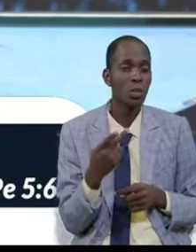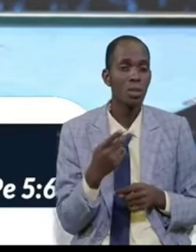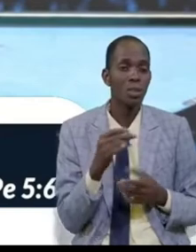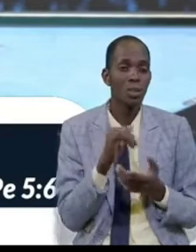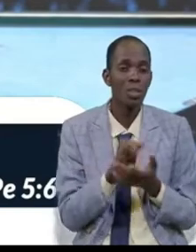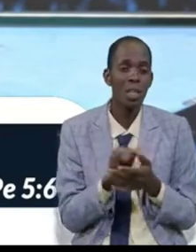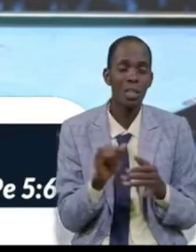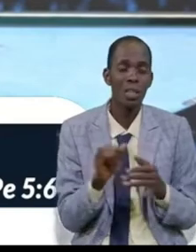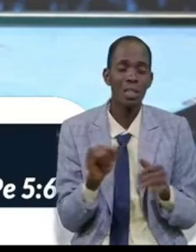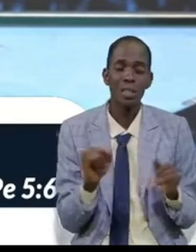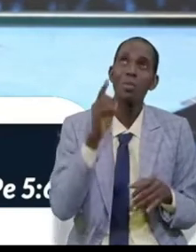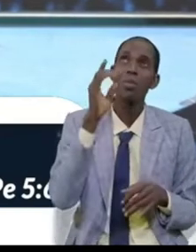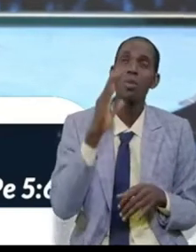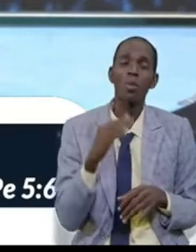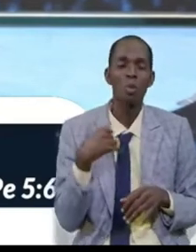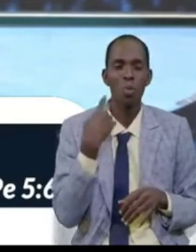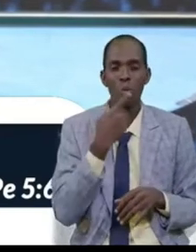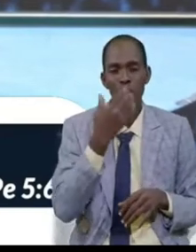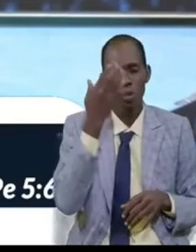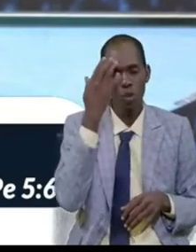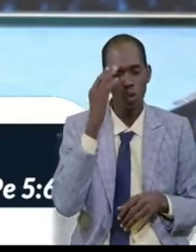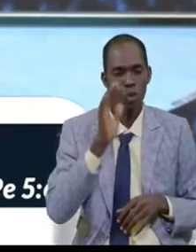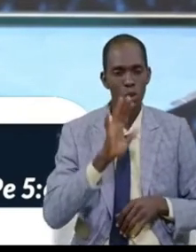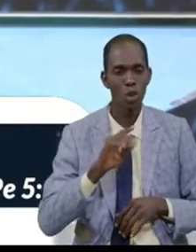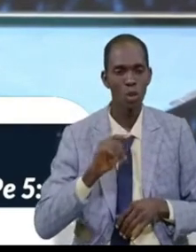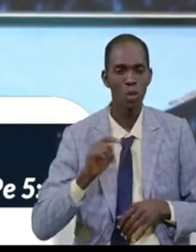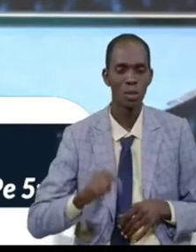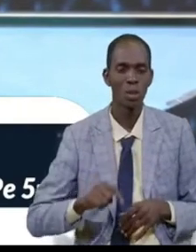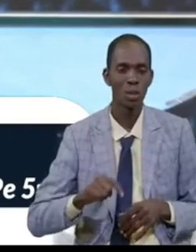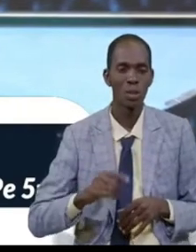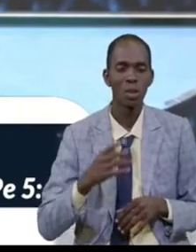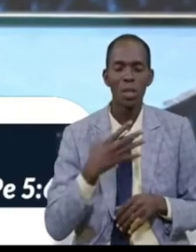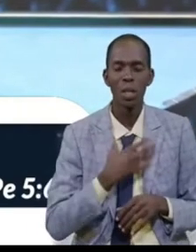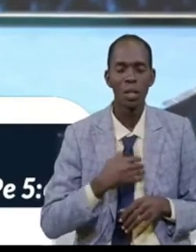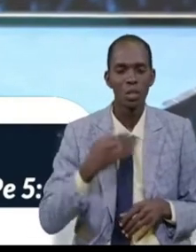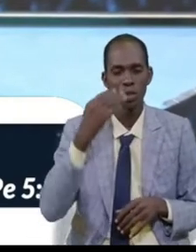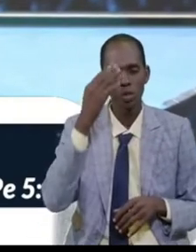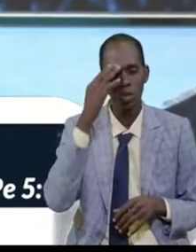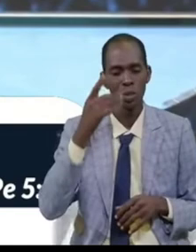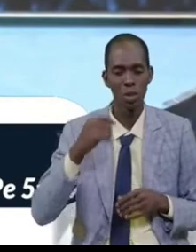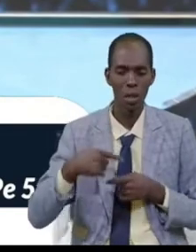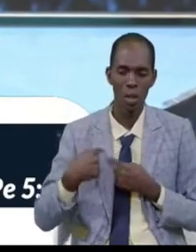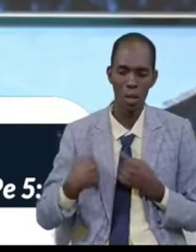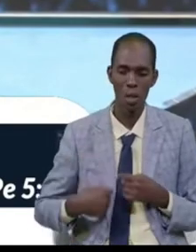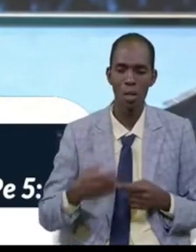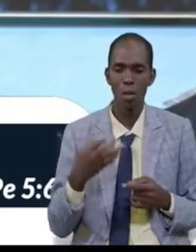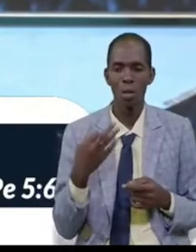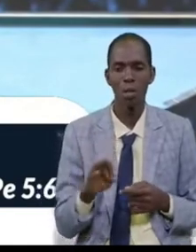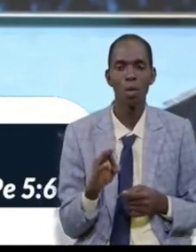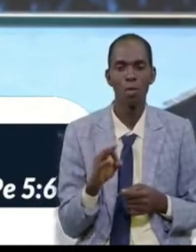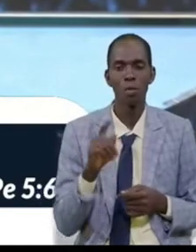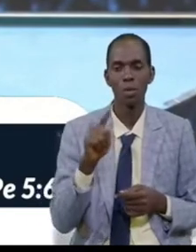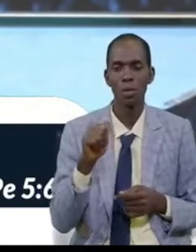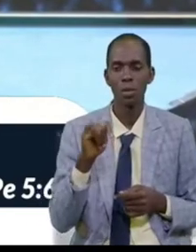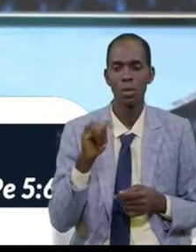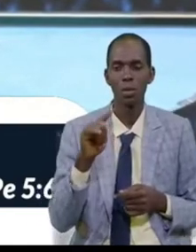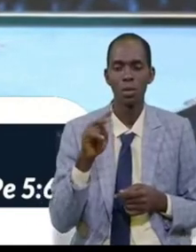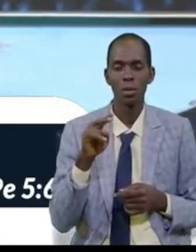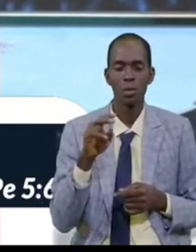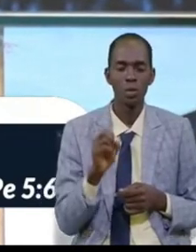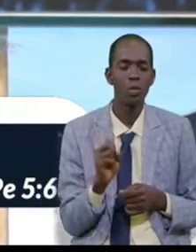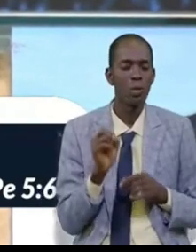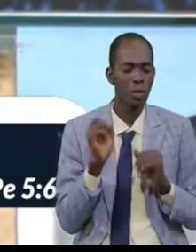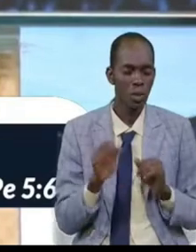same God who knows your need and knows the heart of Titus, and Titus can supply that,